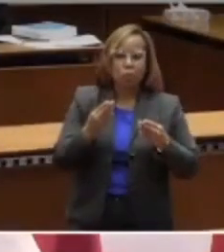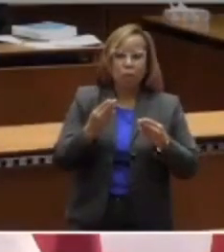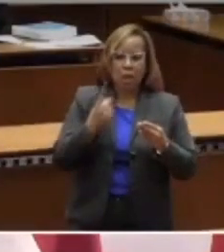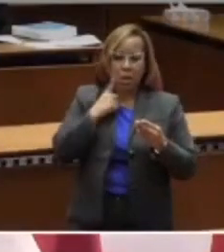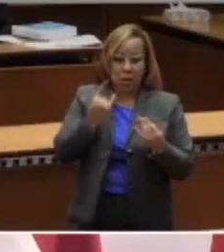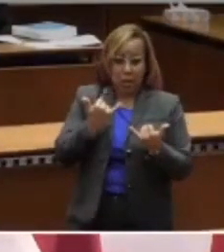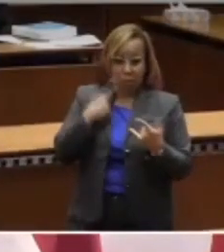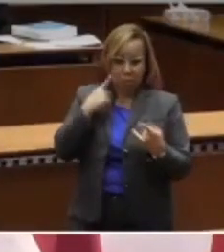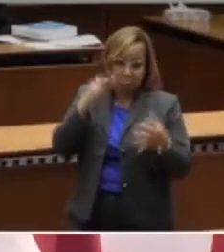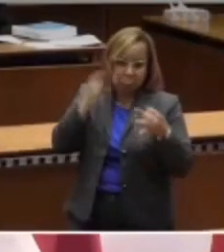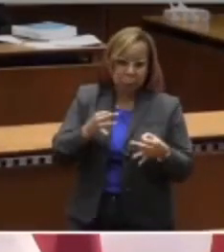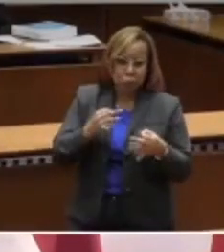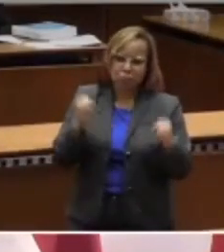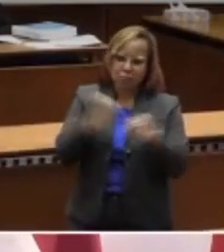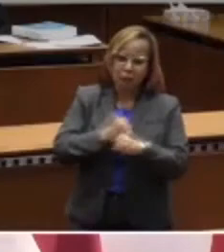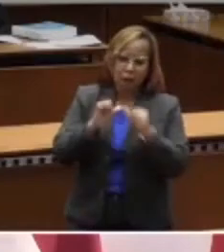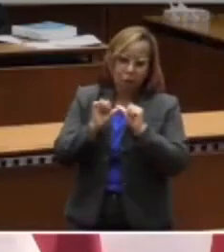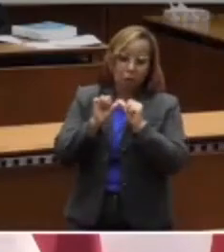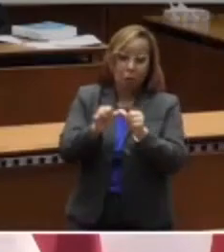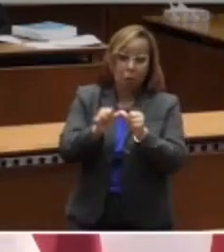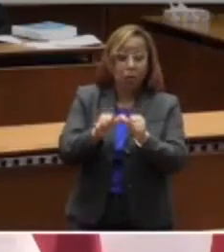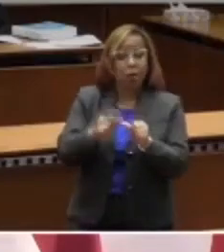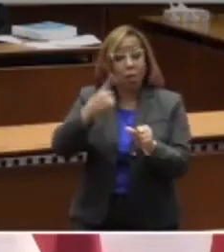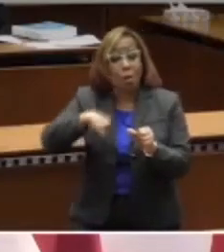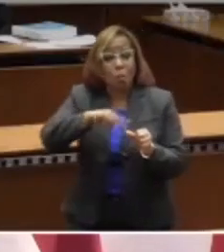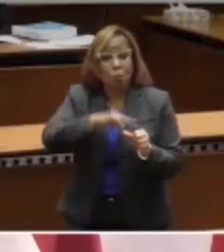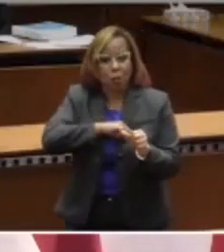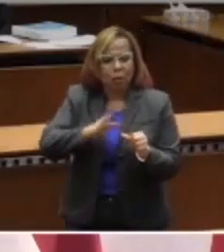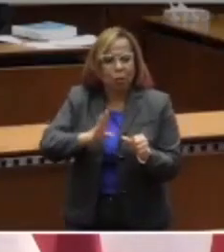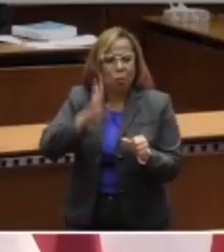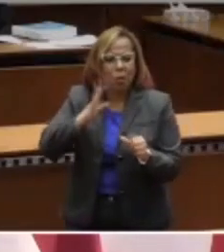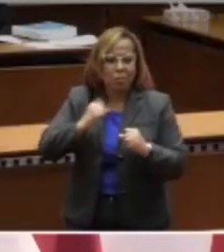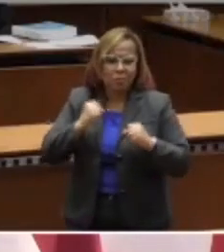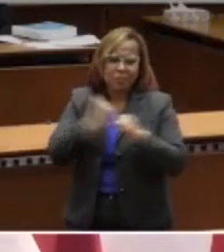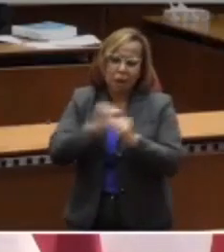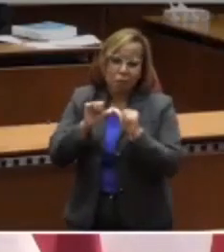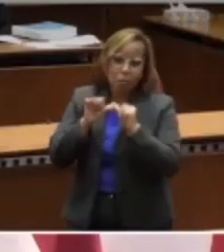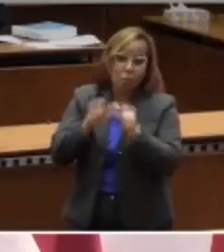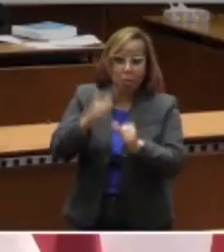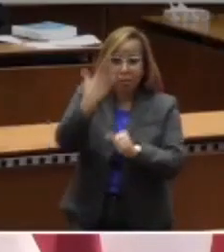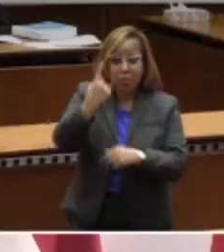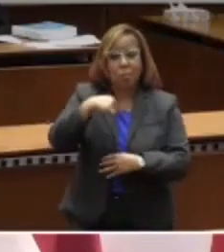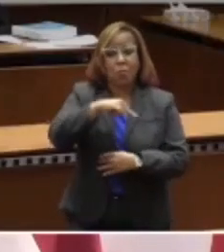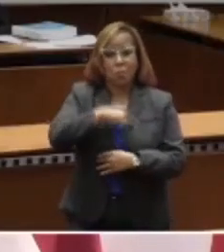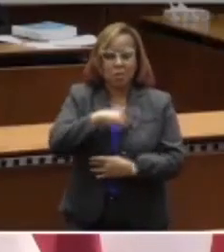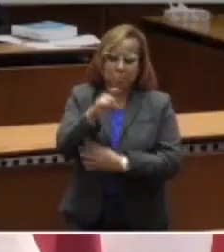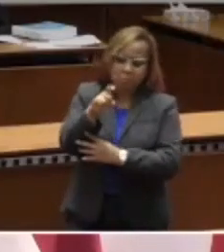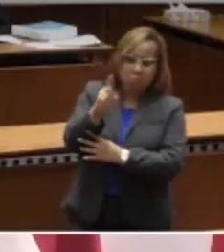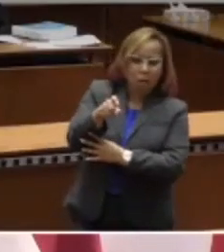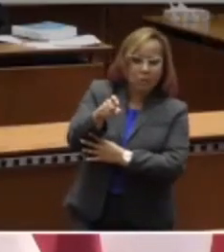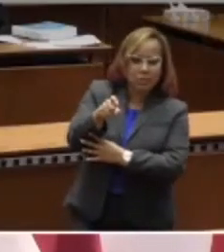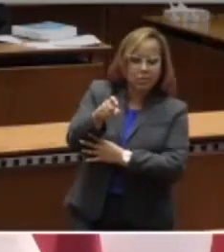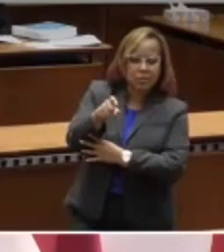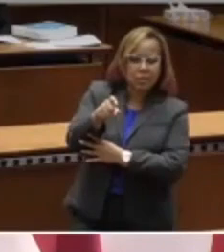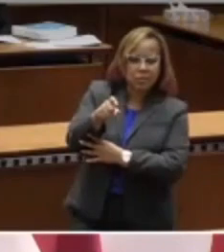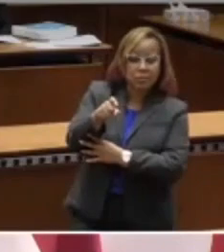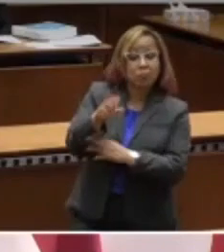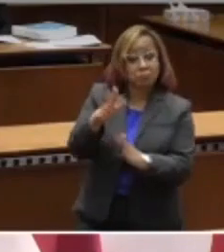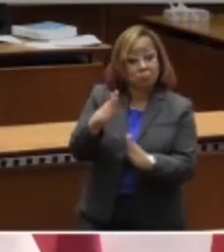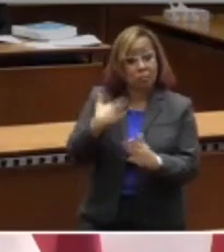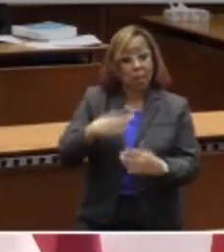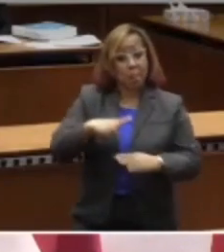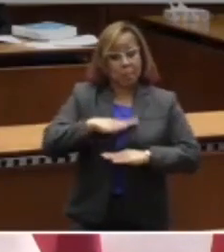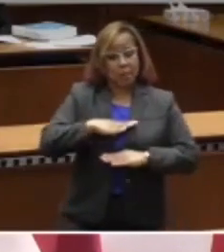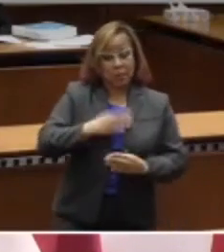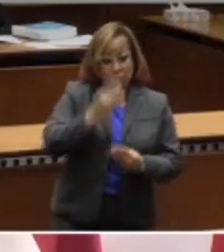to fight on. And we will fight on because we must. And I am pleased